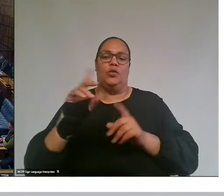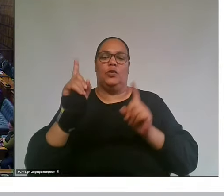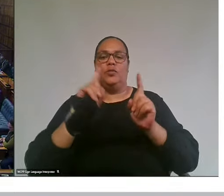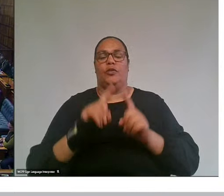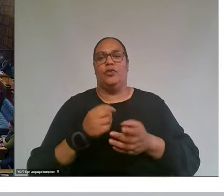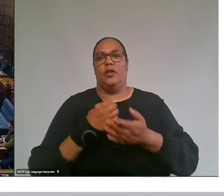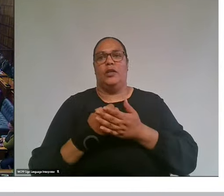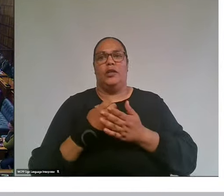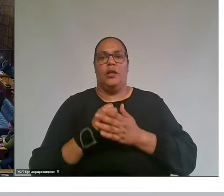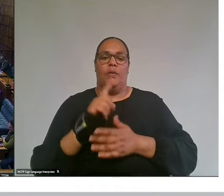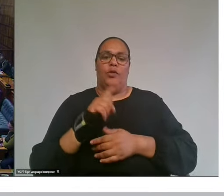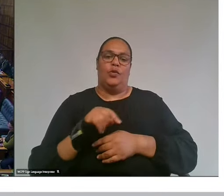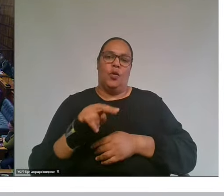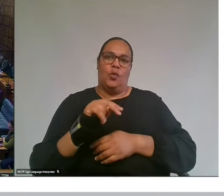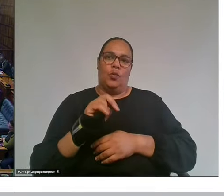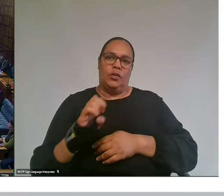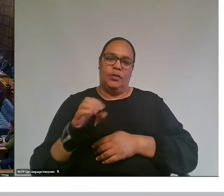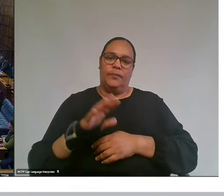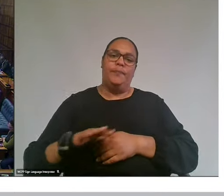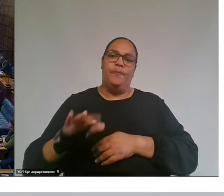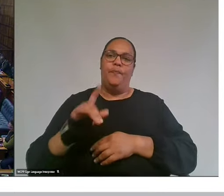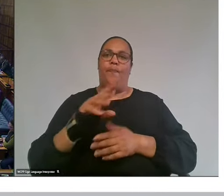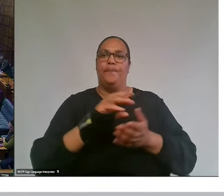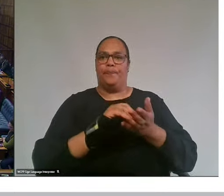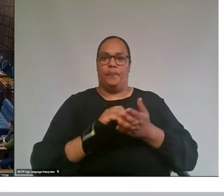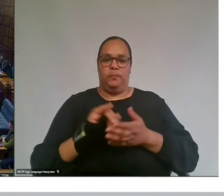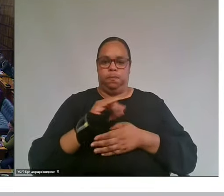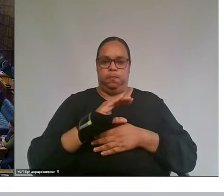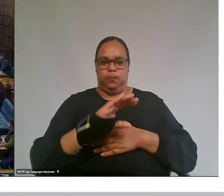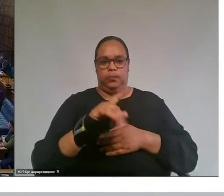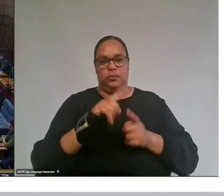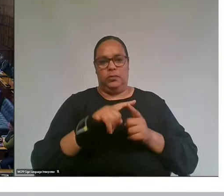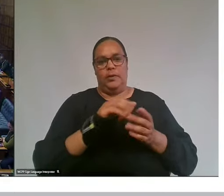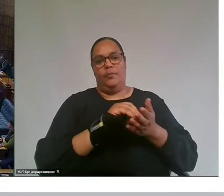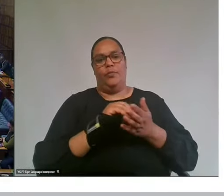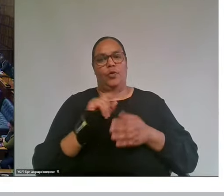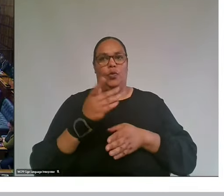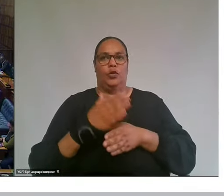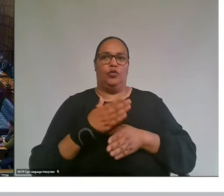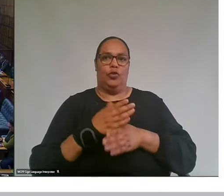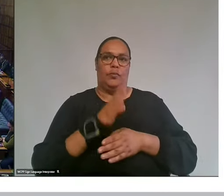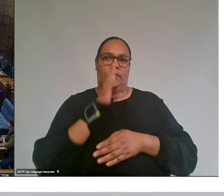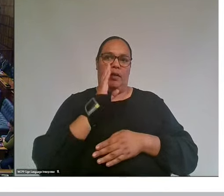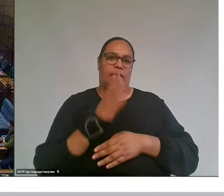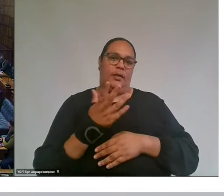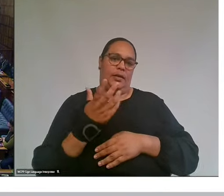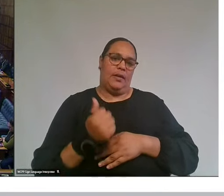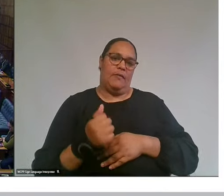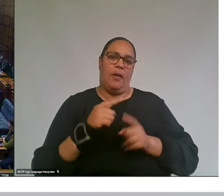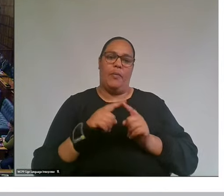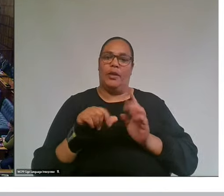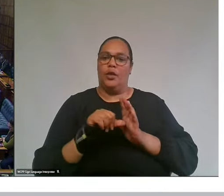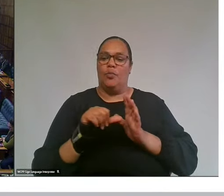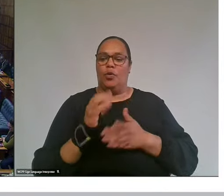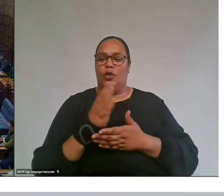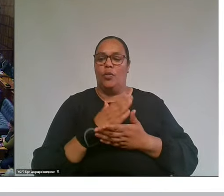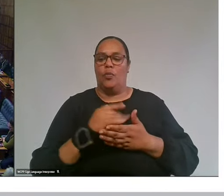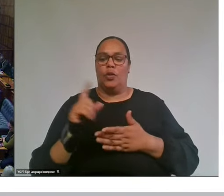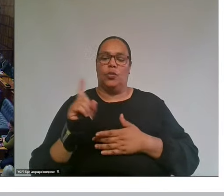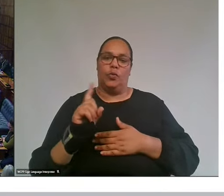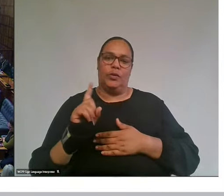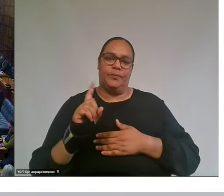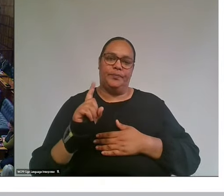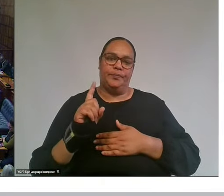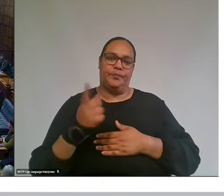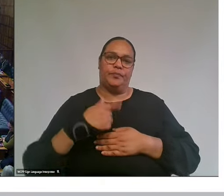economic zone um that brings investment and it brings jobs directly but an important part of what